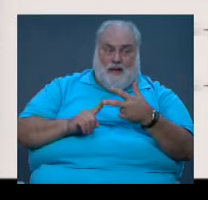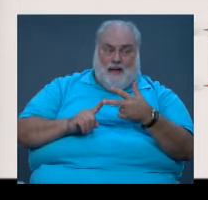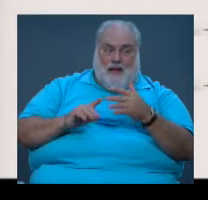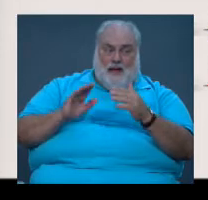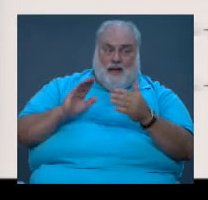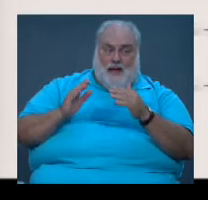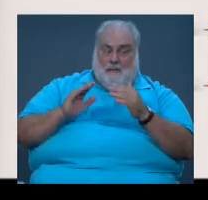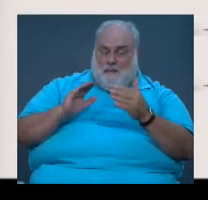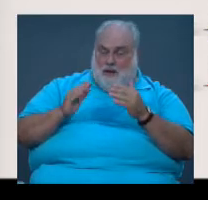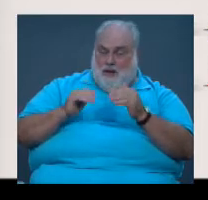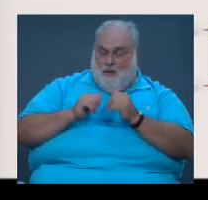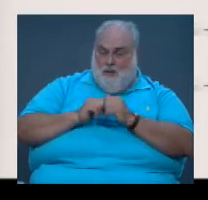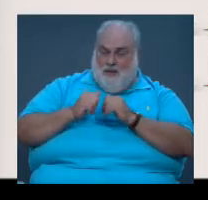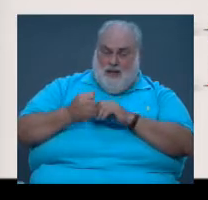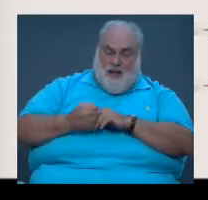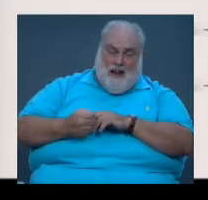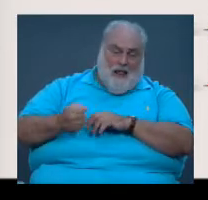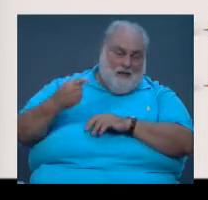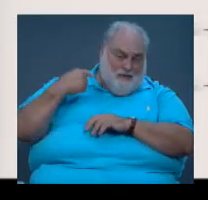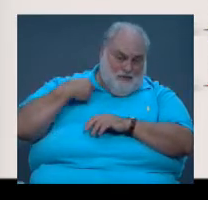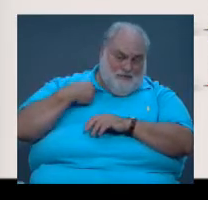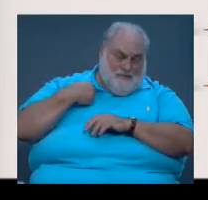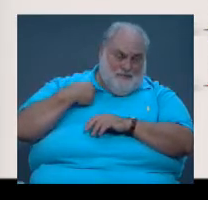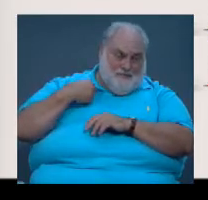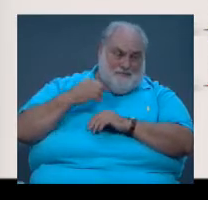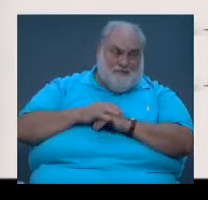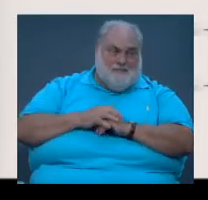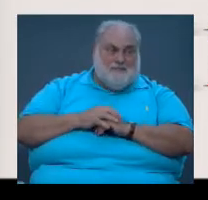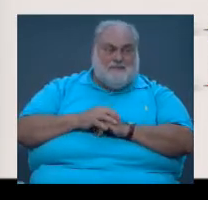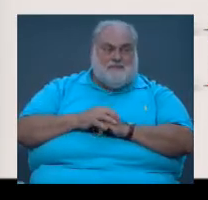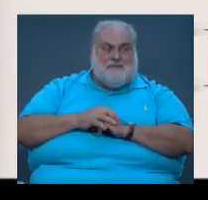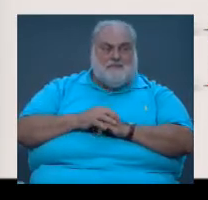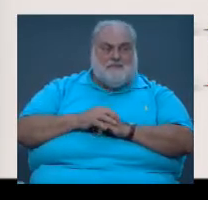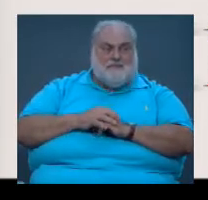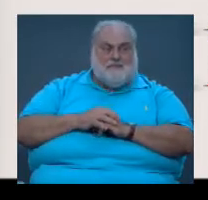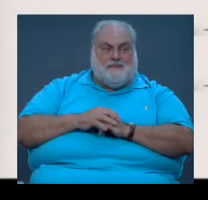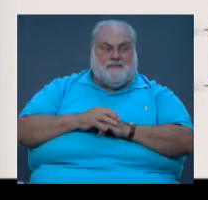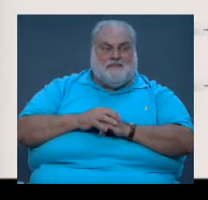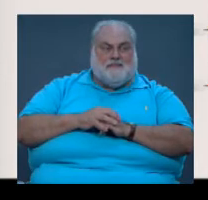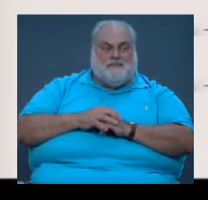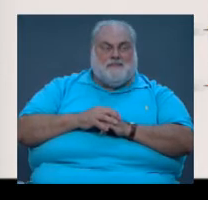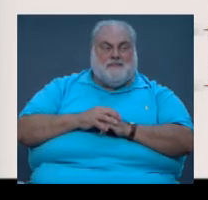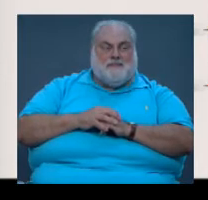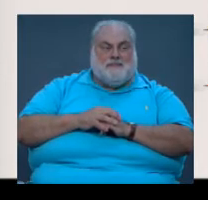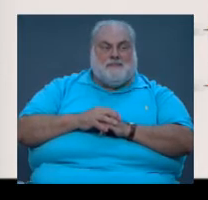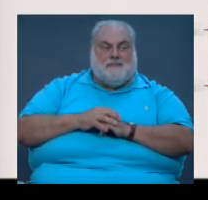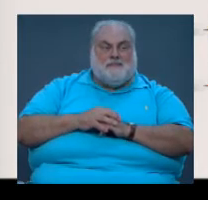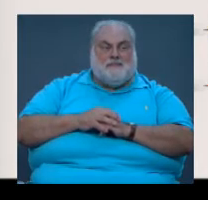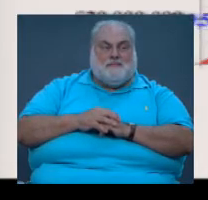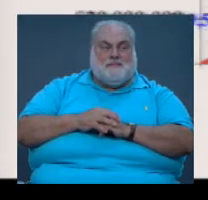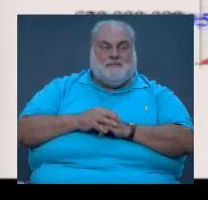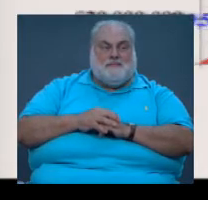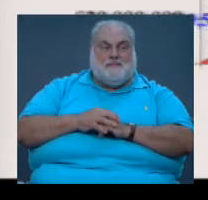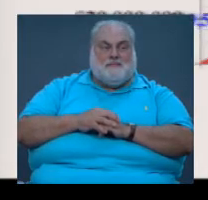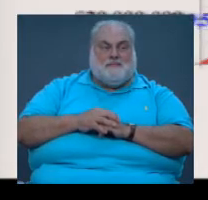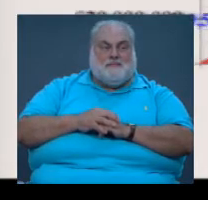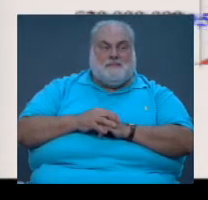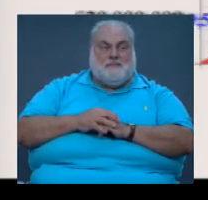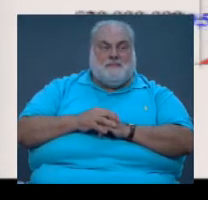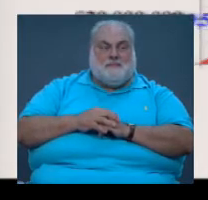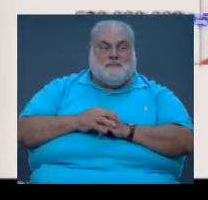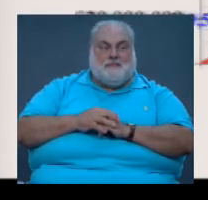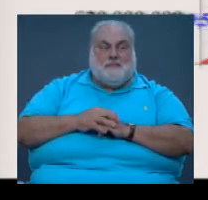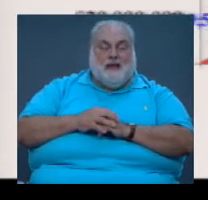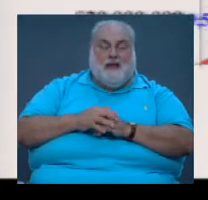41.67, and 50% for just the number of months of the year. On the next slide, you'll see the